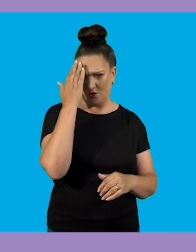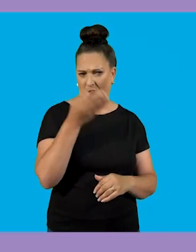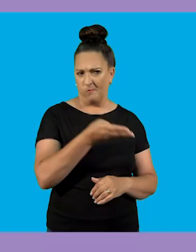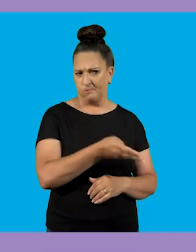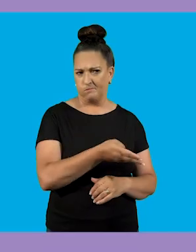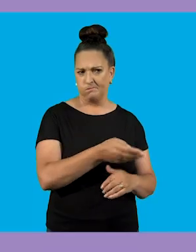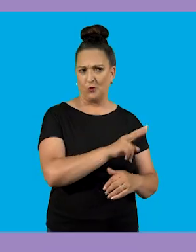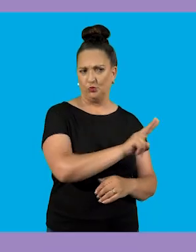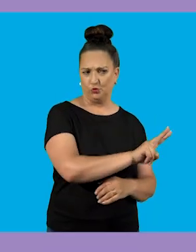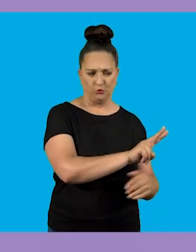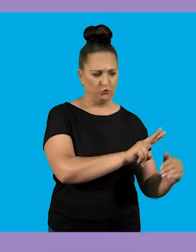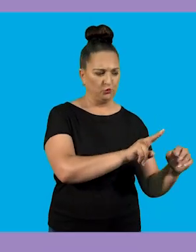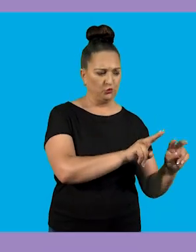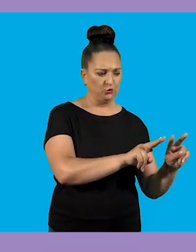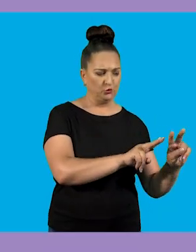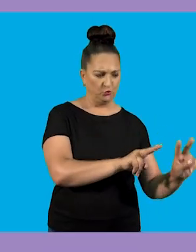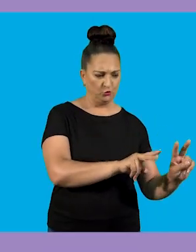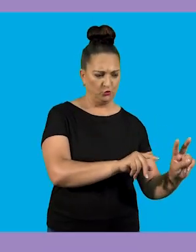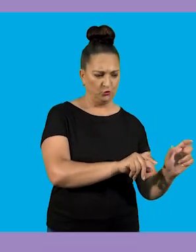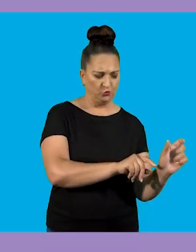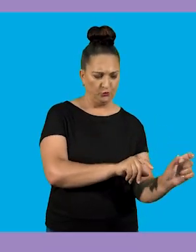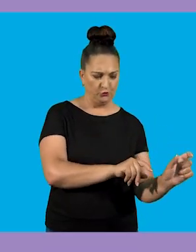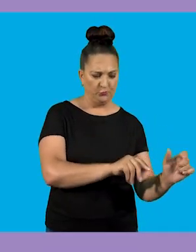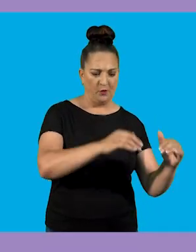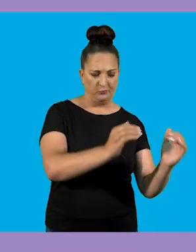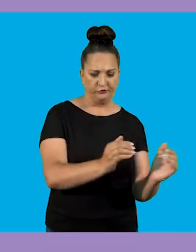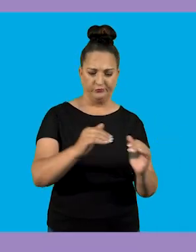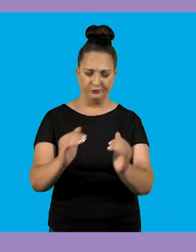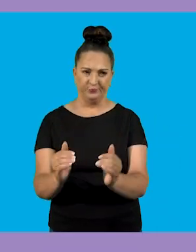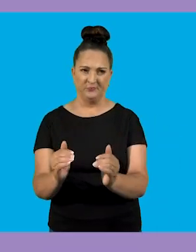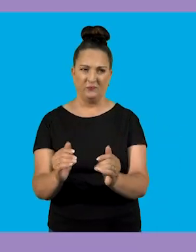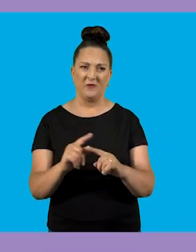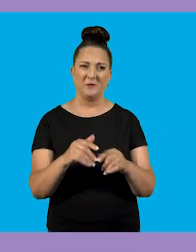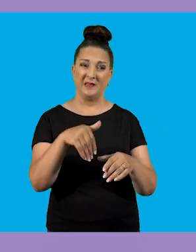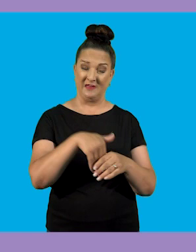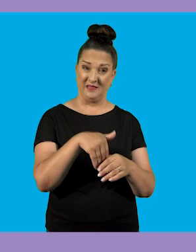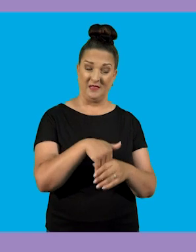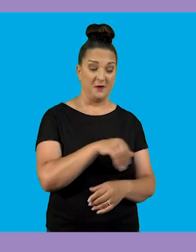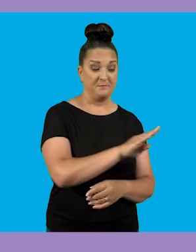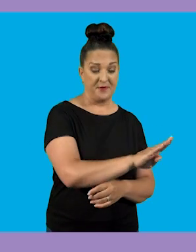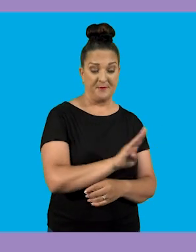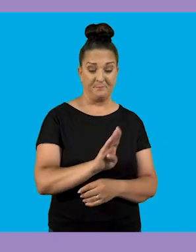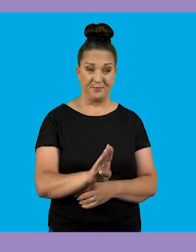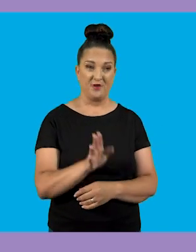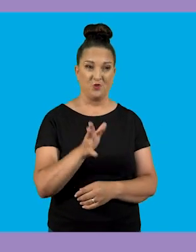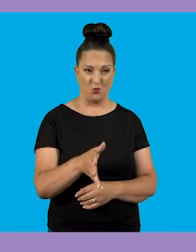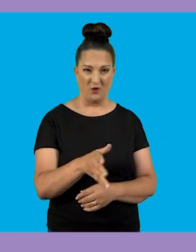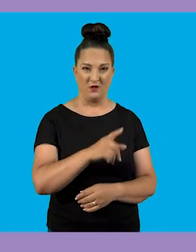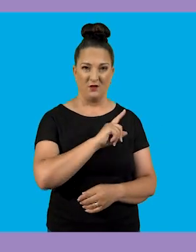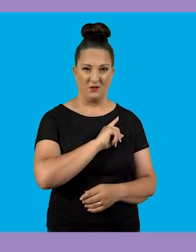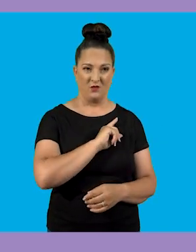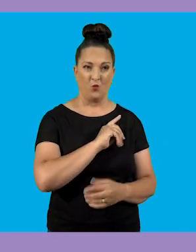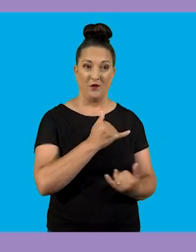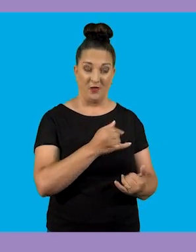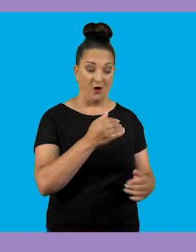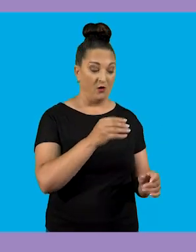we are going to have 2 brackets, and each of those brackets are going to have a b and a b, as that is our variable at